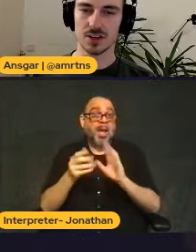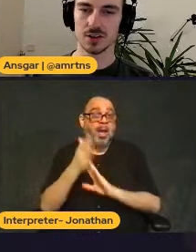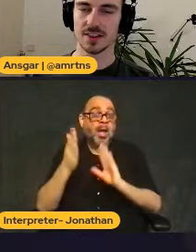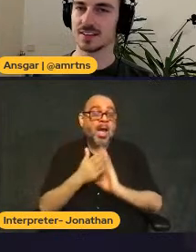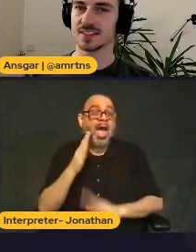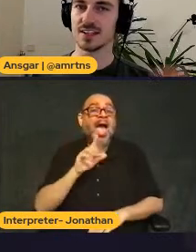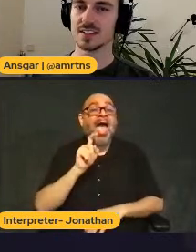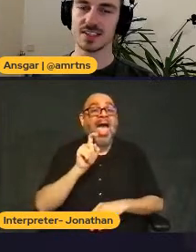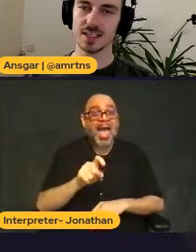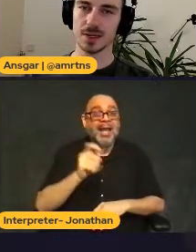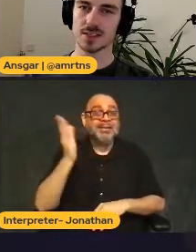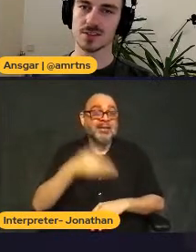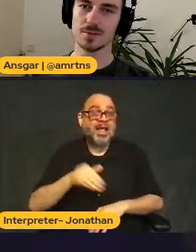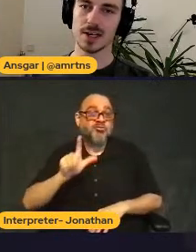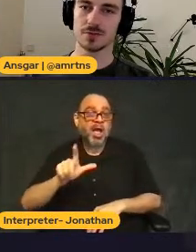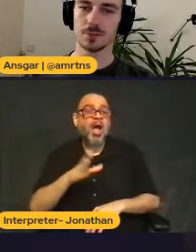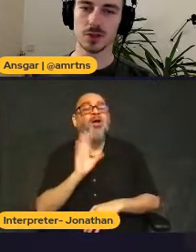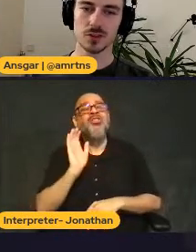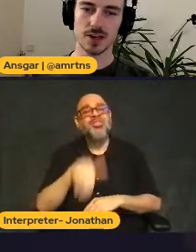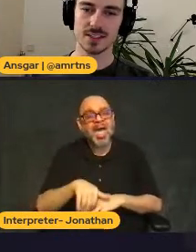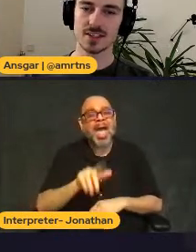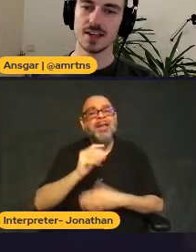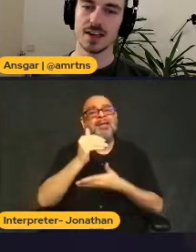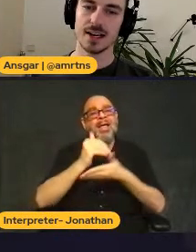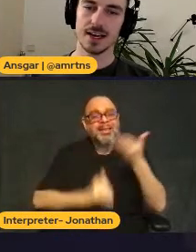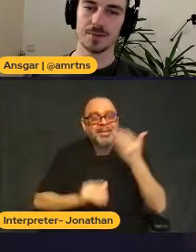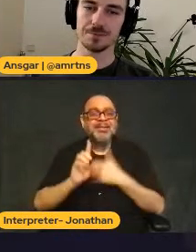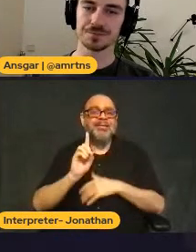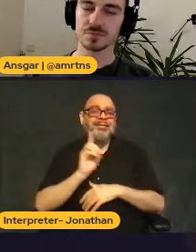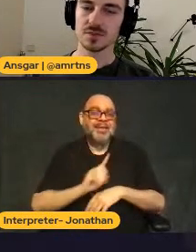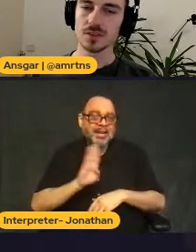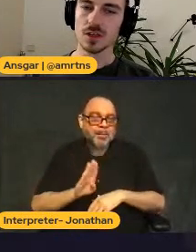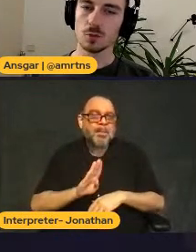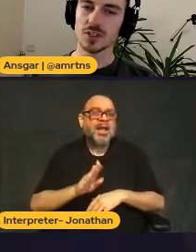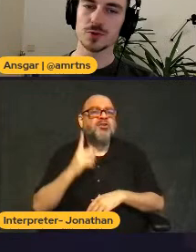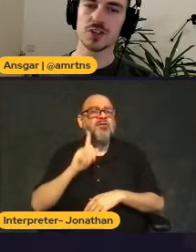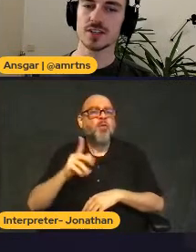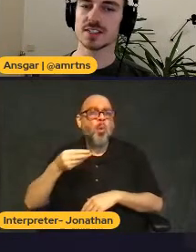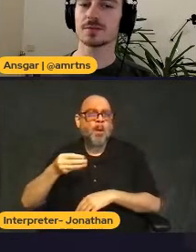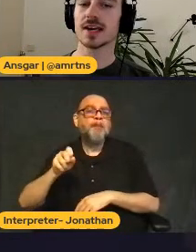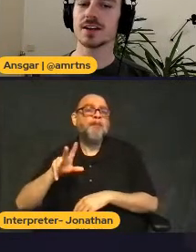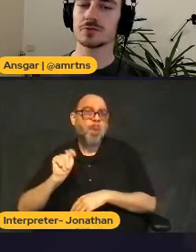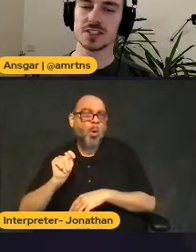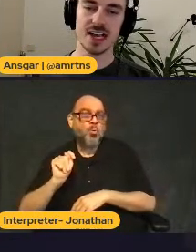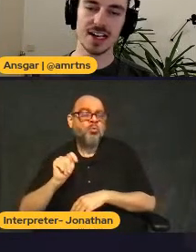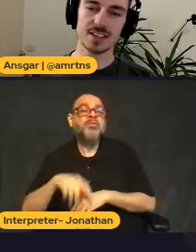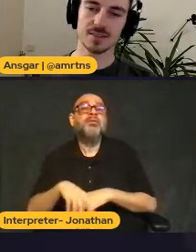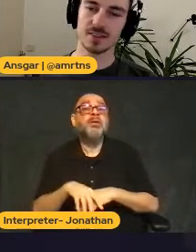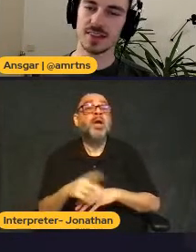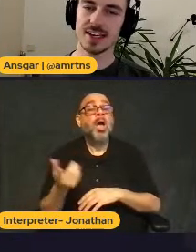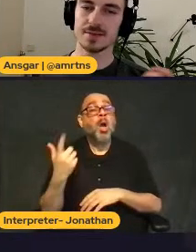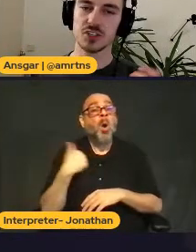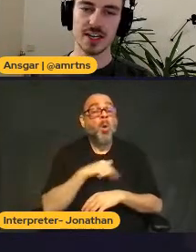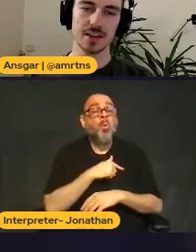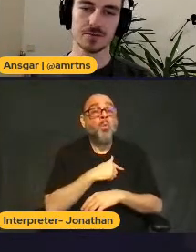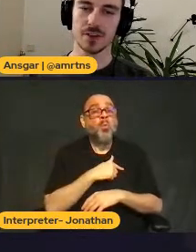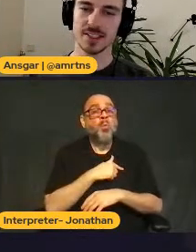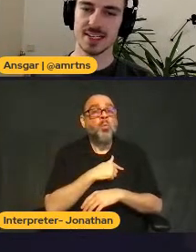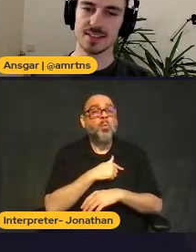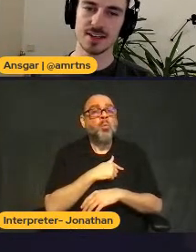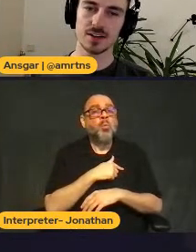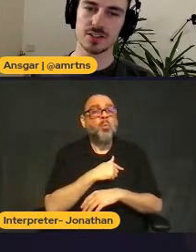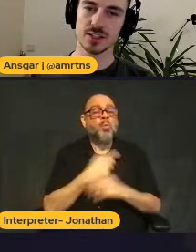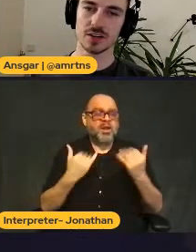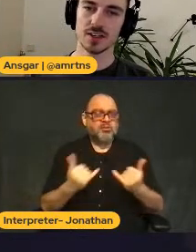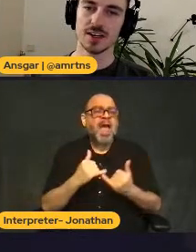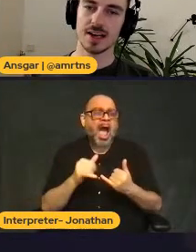\l. So that's the list databases command for Postgres, which returns some kind of result that I'm checking for the